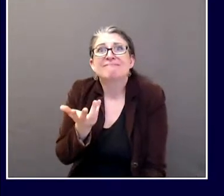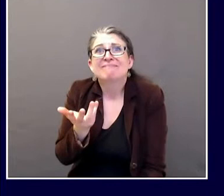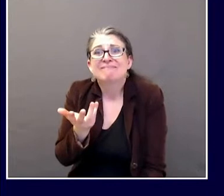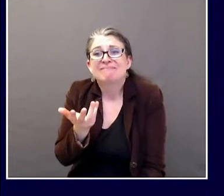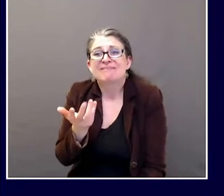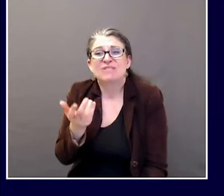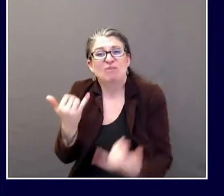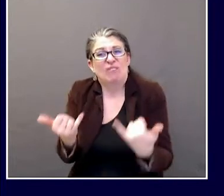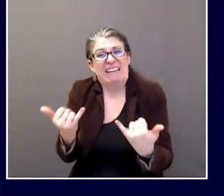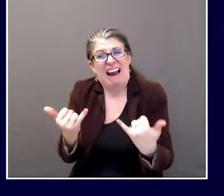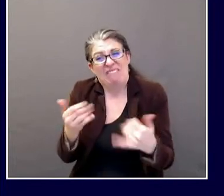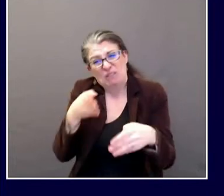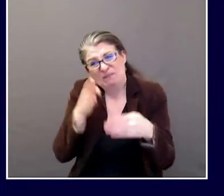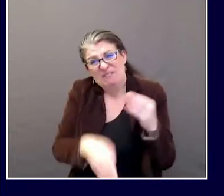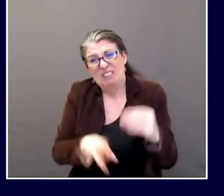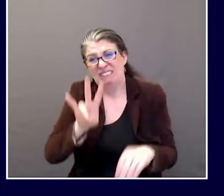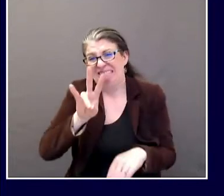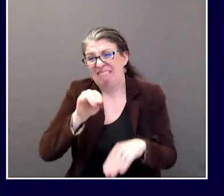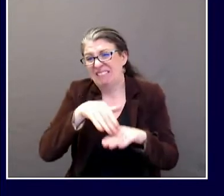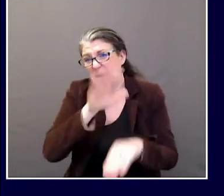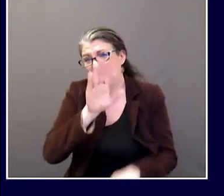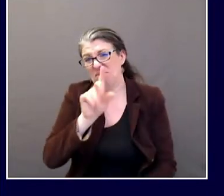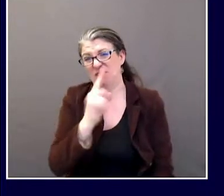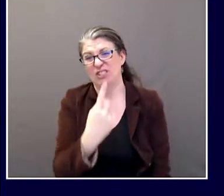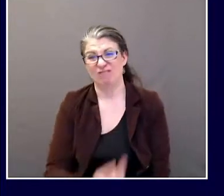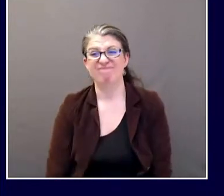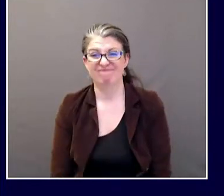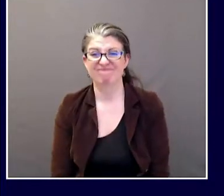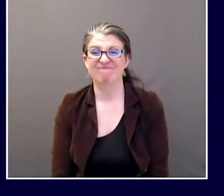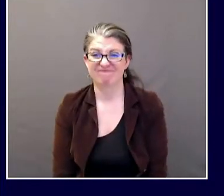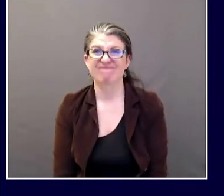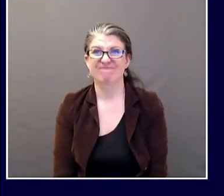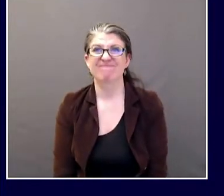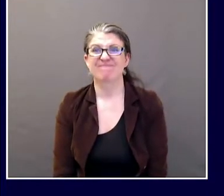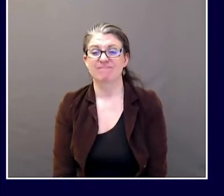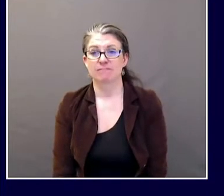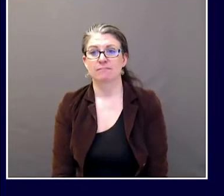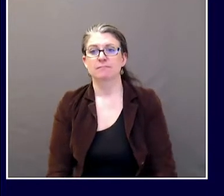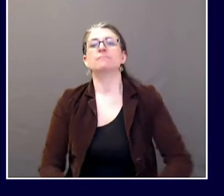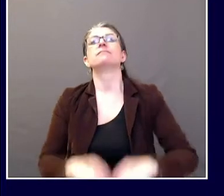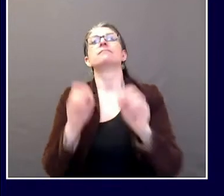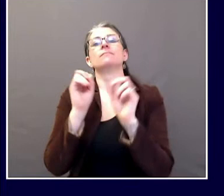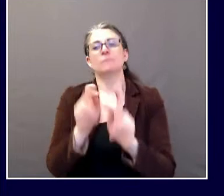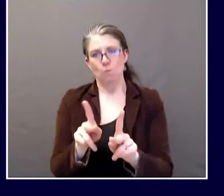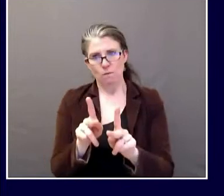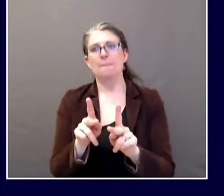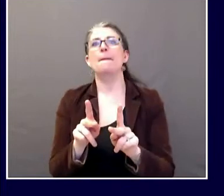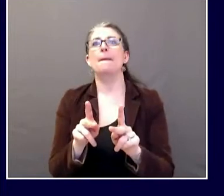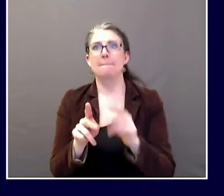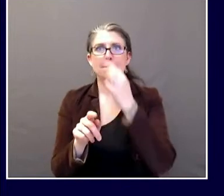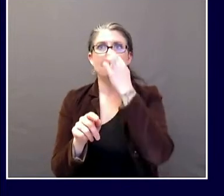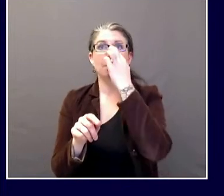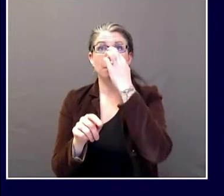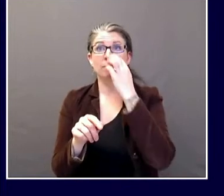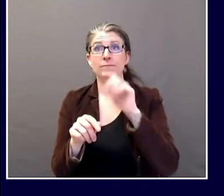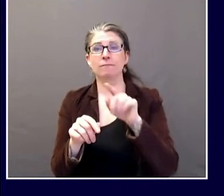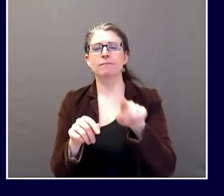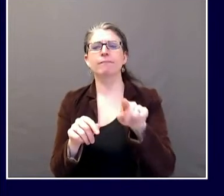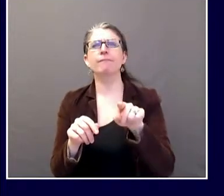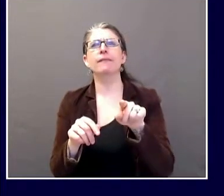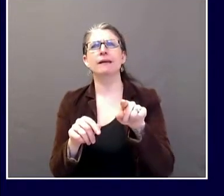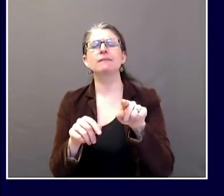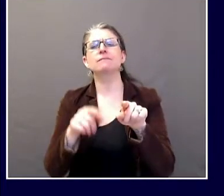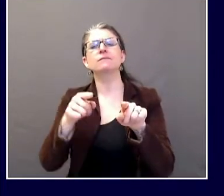speaks a lot to what you were talking about in your opening statement. Obviously, there are people very interested in getting the vaccine. We're hearing some reports of